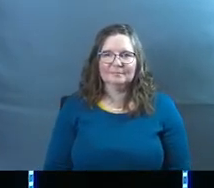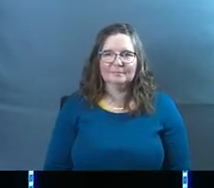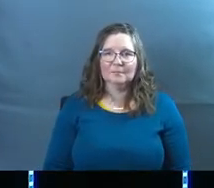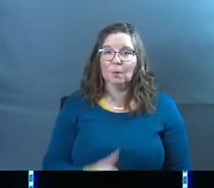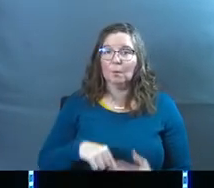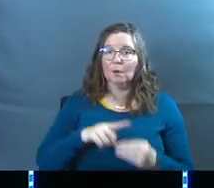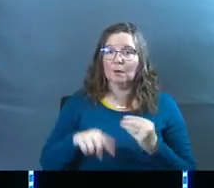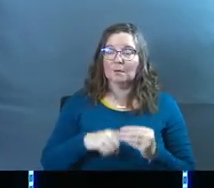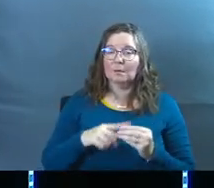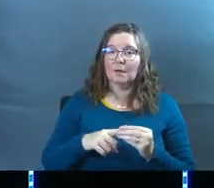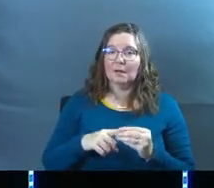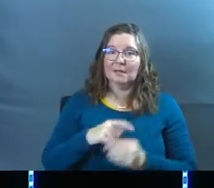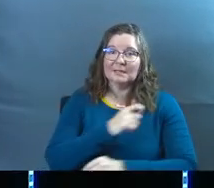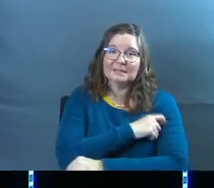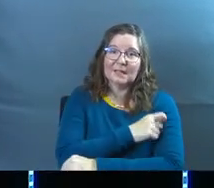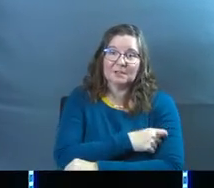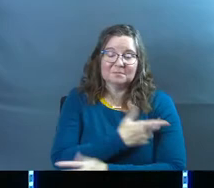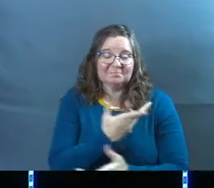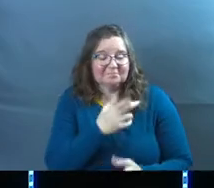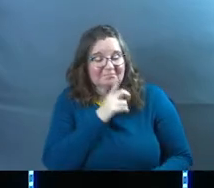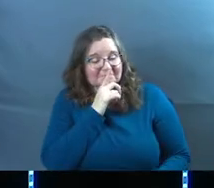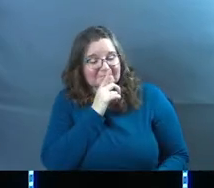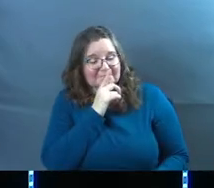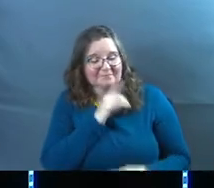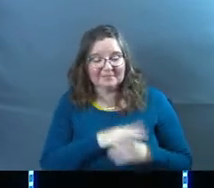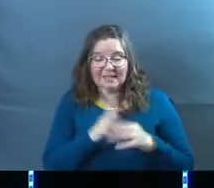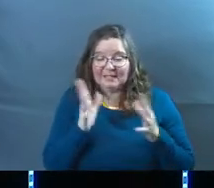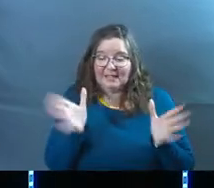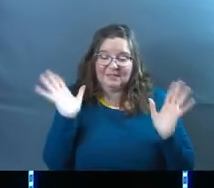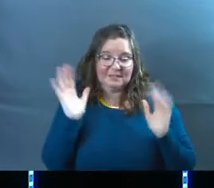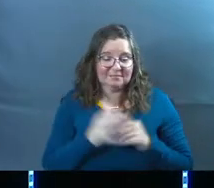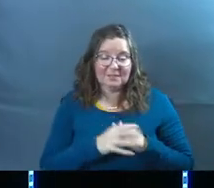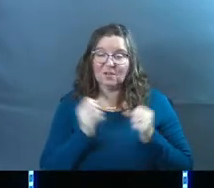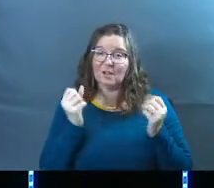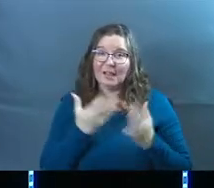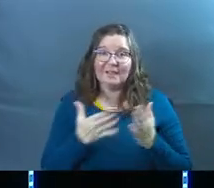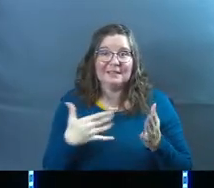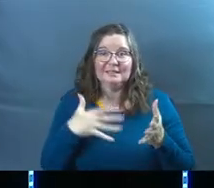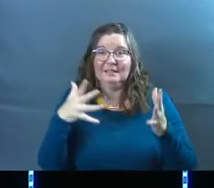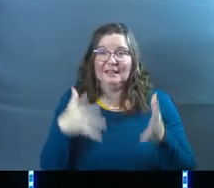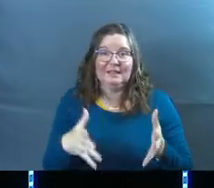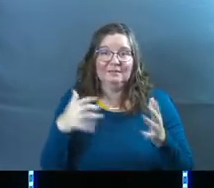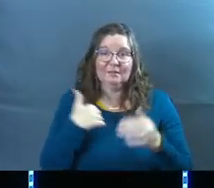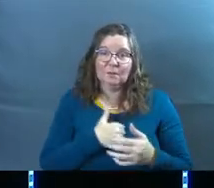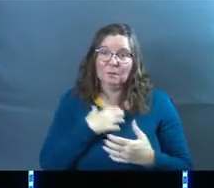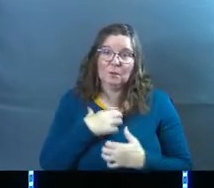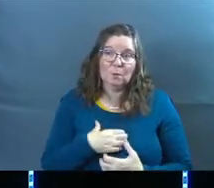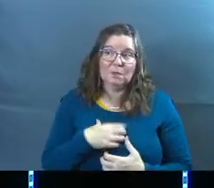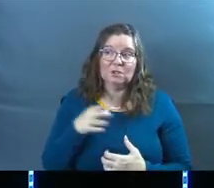What about tattoos? He just leaves it. There's a lot of things he just leaves and